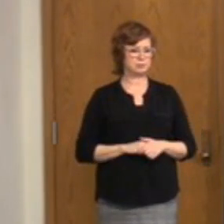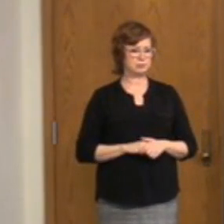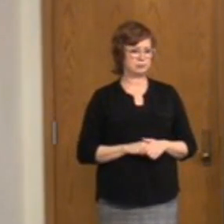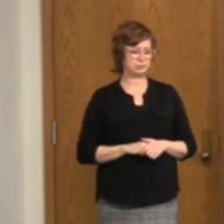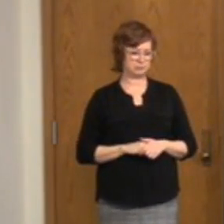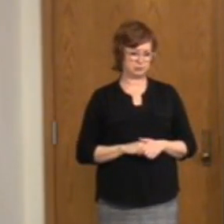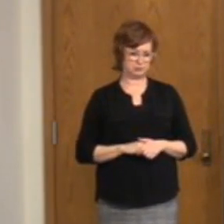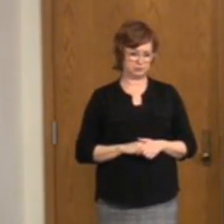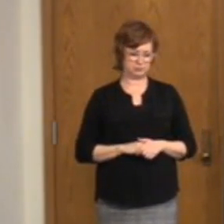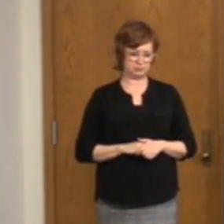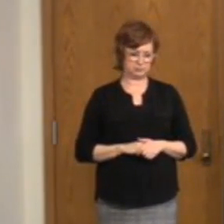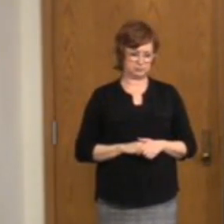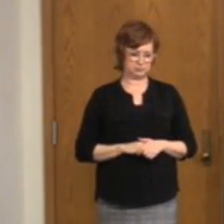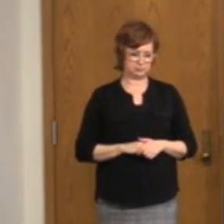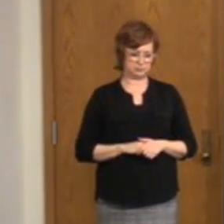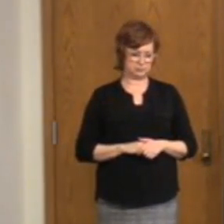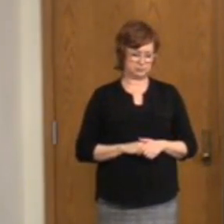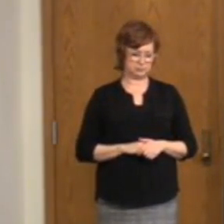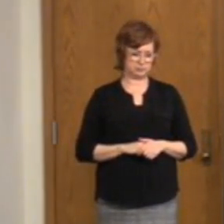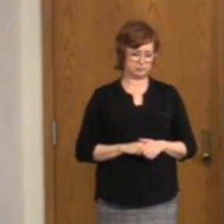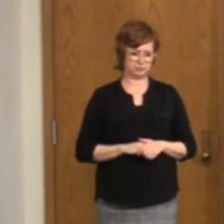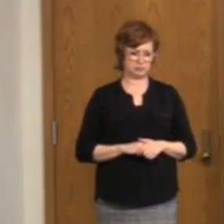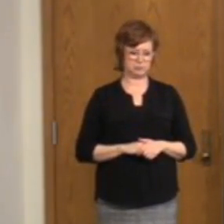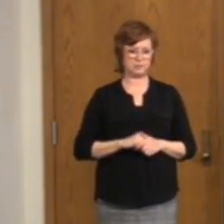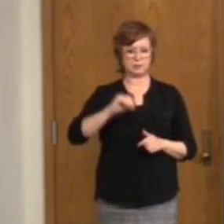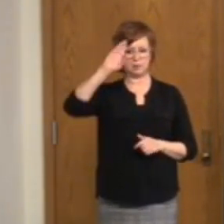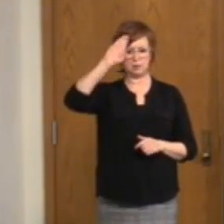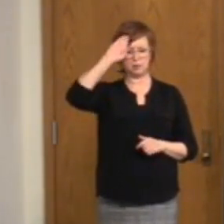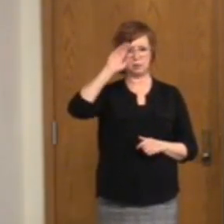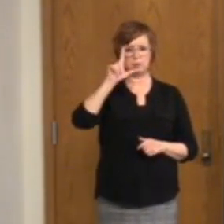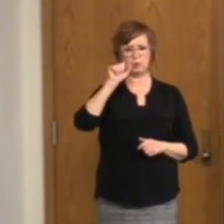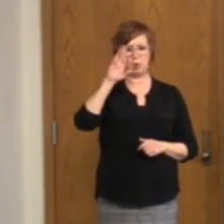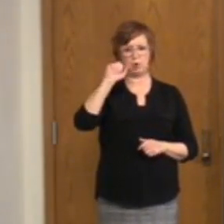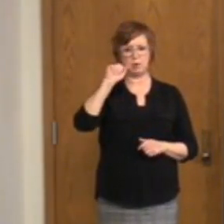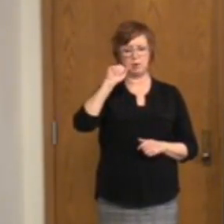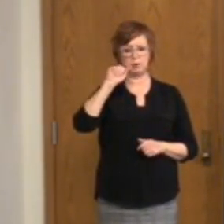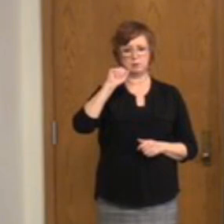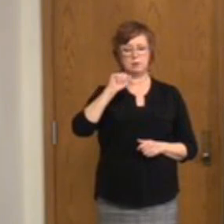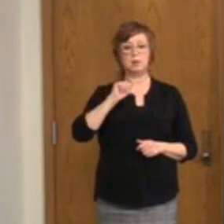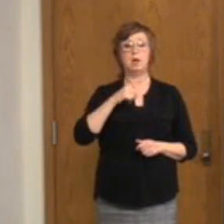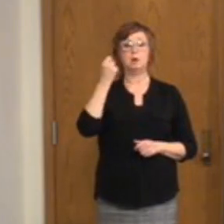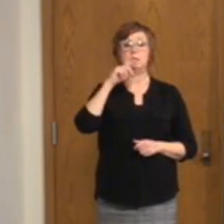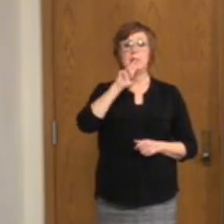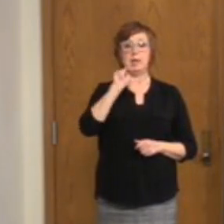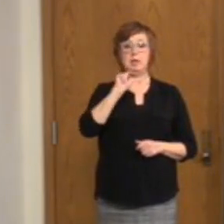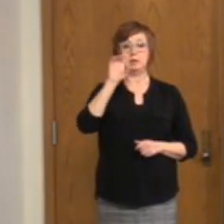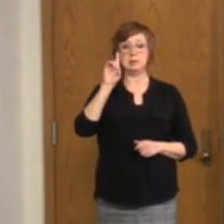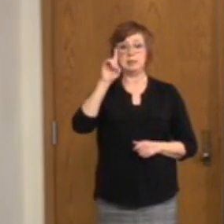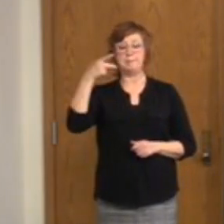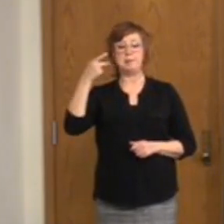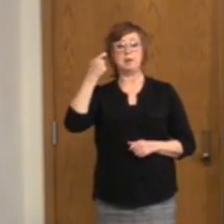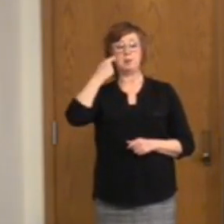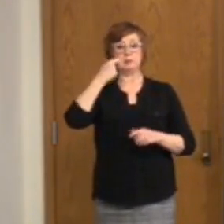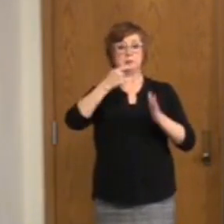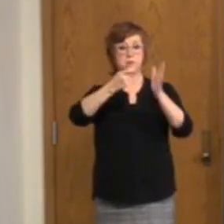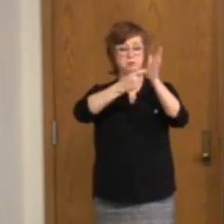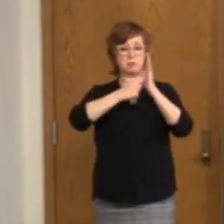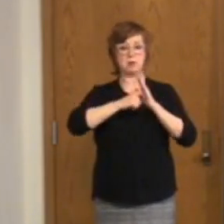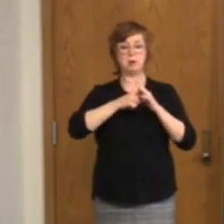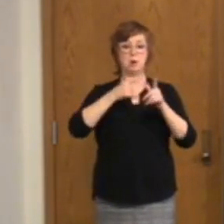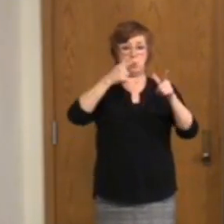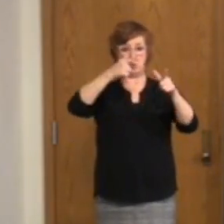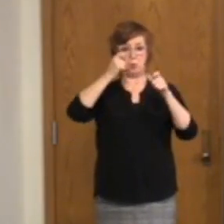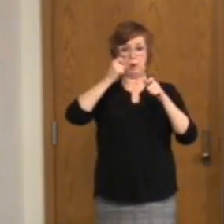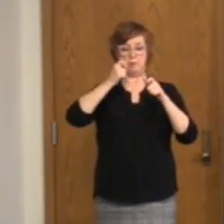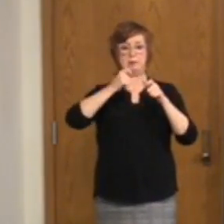We have Laura Sharpatelli. Hi there. The NDP have demanded rapid testing for